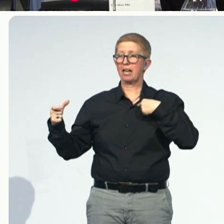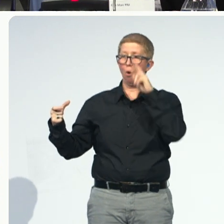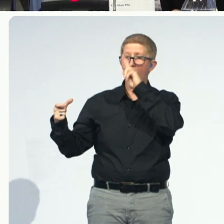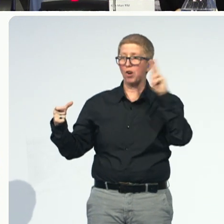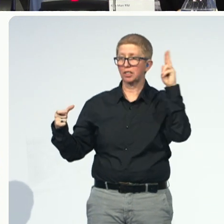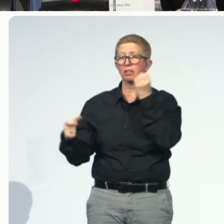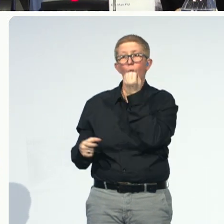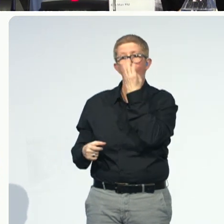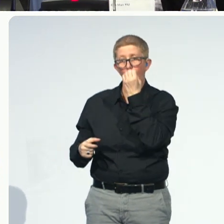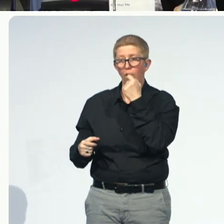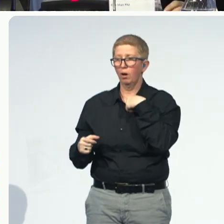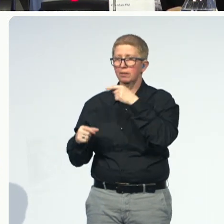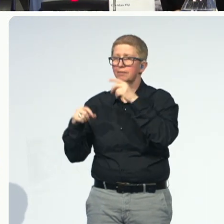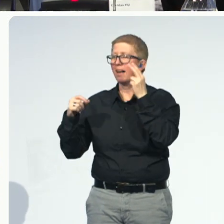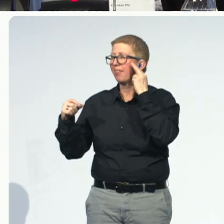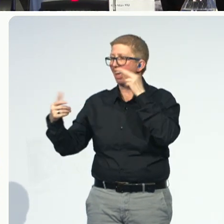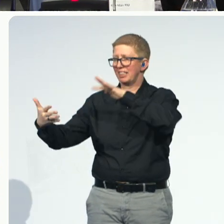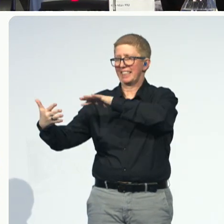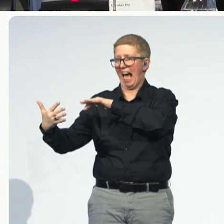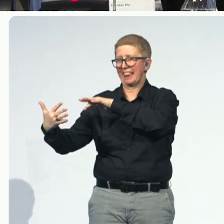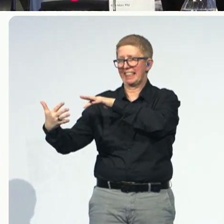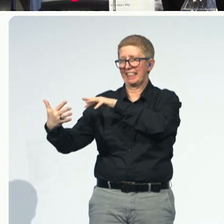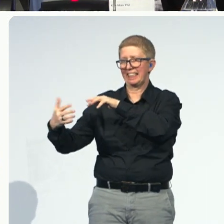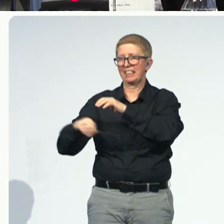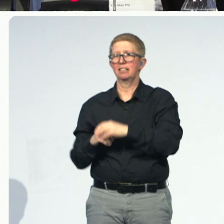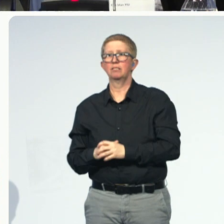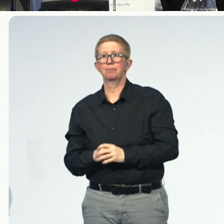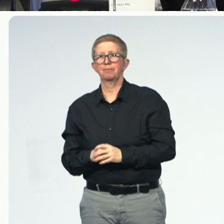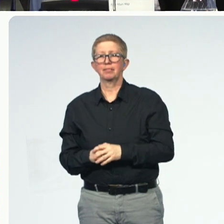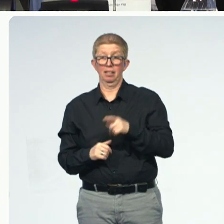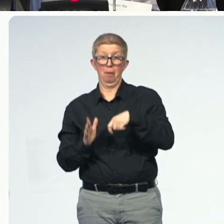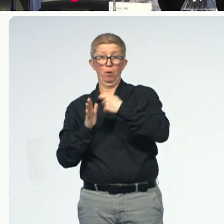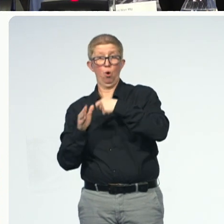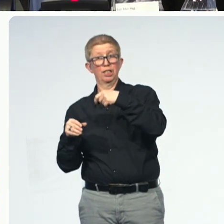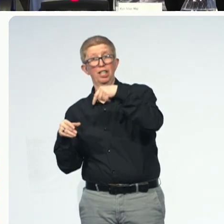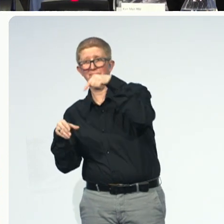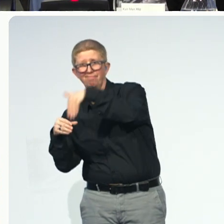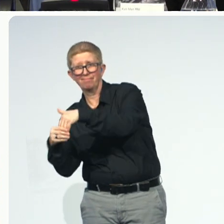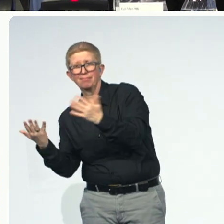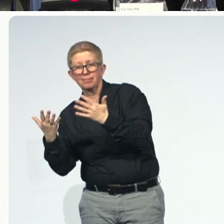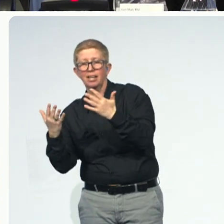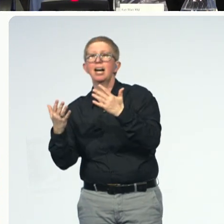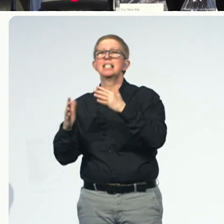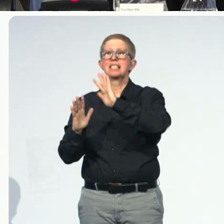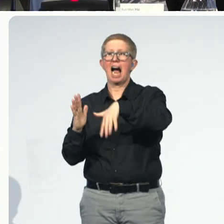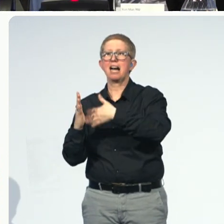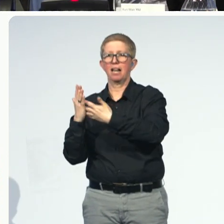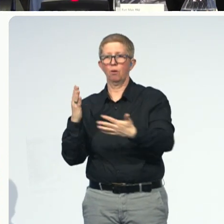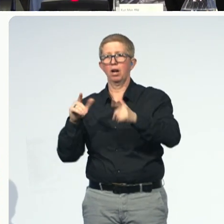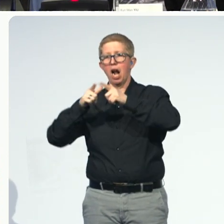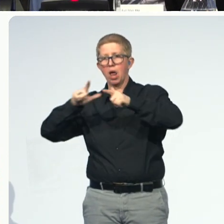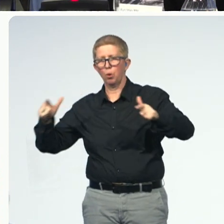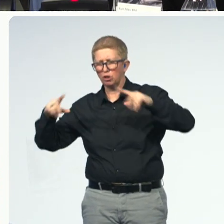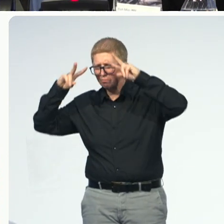to introduce our Sign Bilingual program from infancy to secondary school. To emphasize, it is